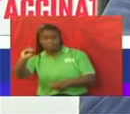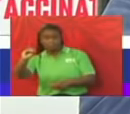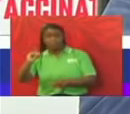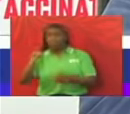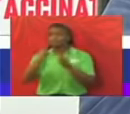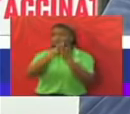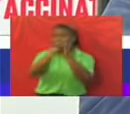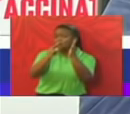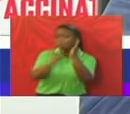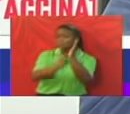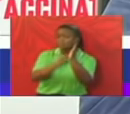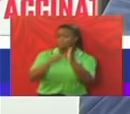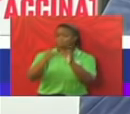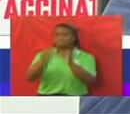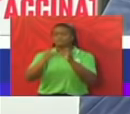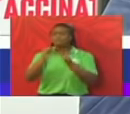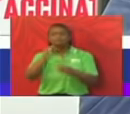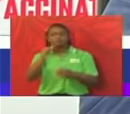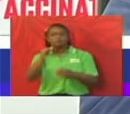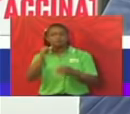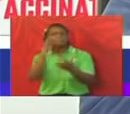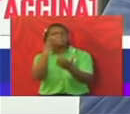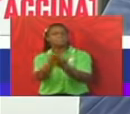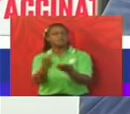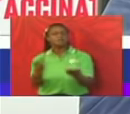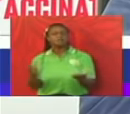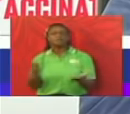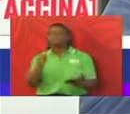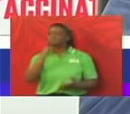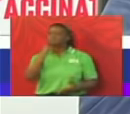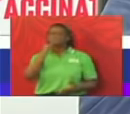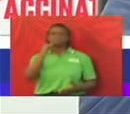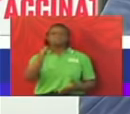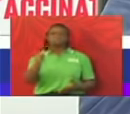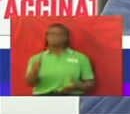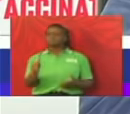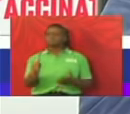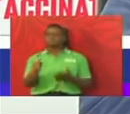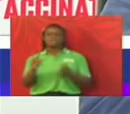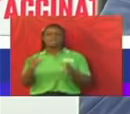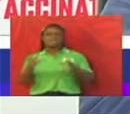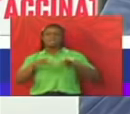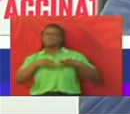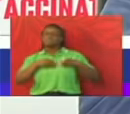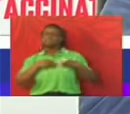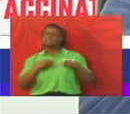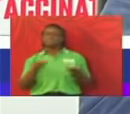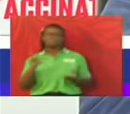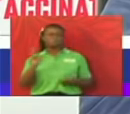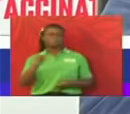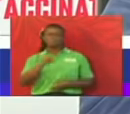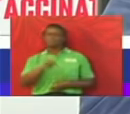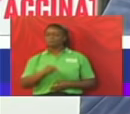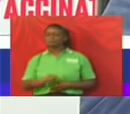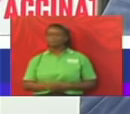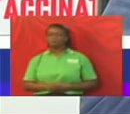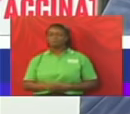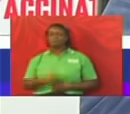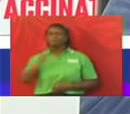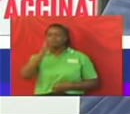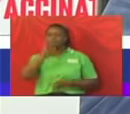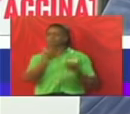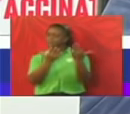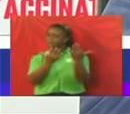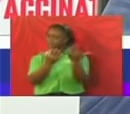of WHO approved, our position is that we will await additional data on the performance of these before making